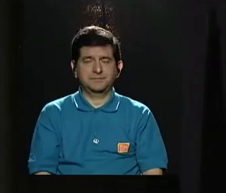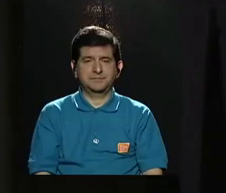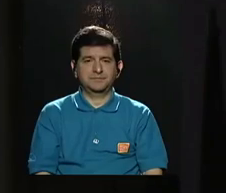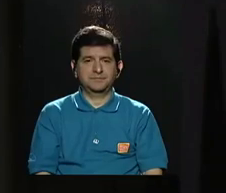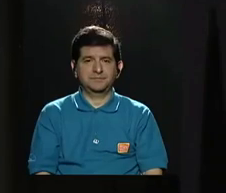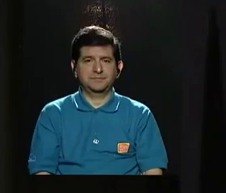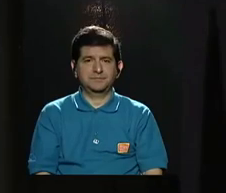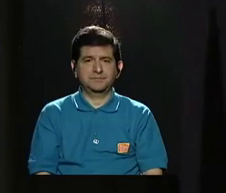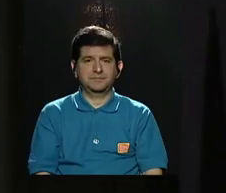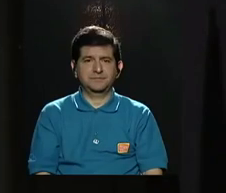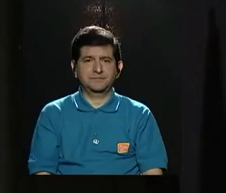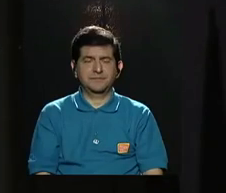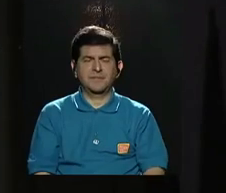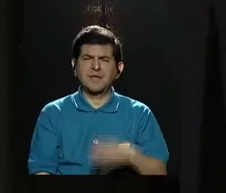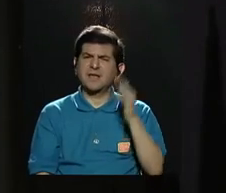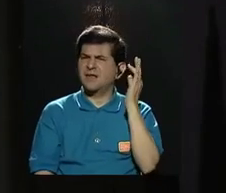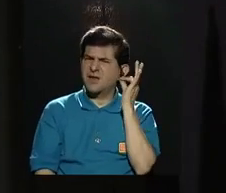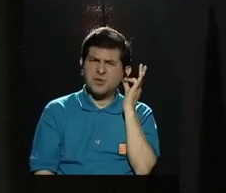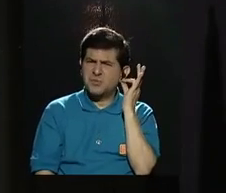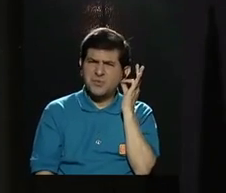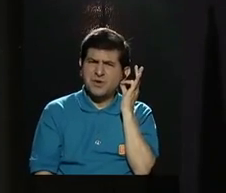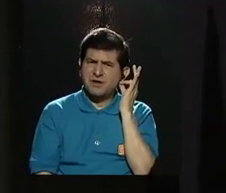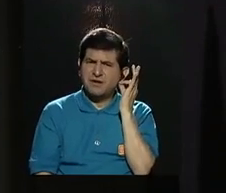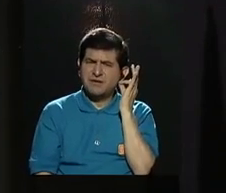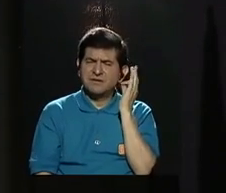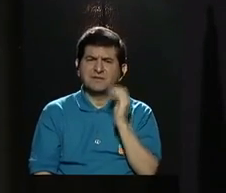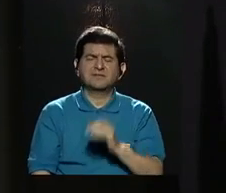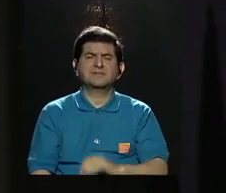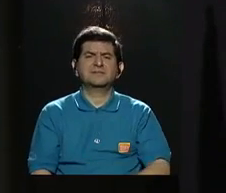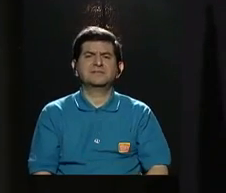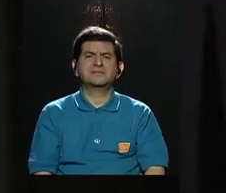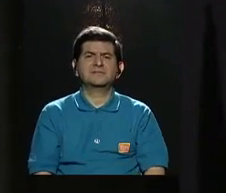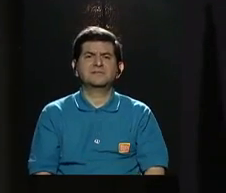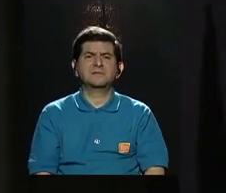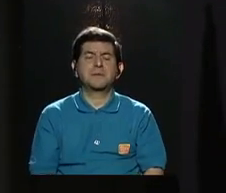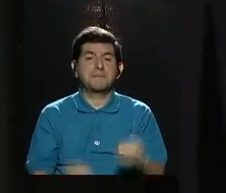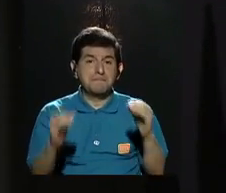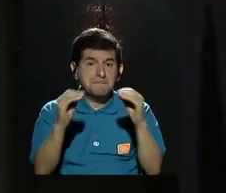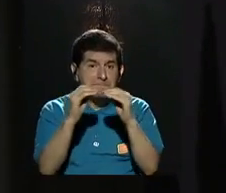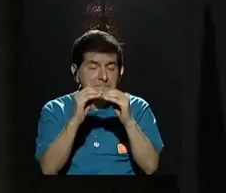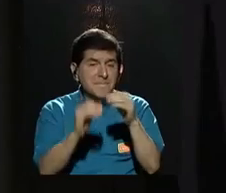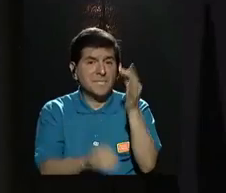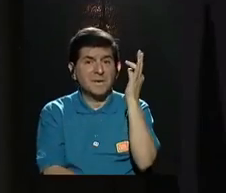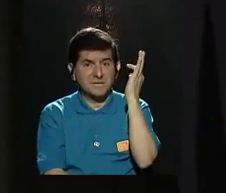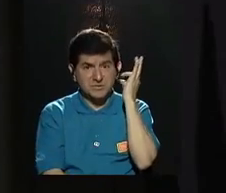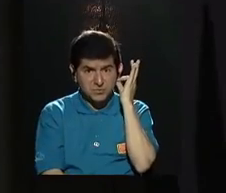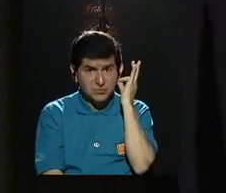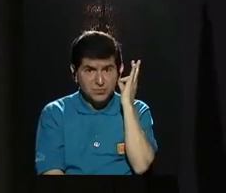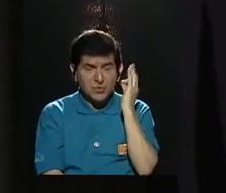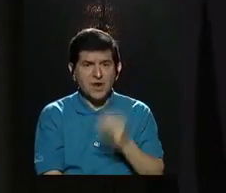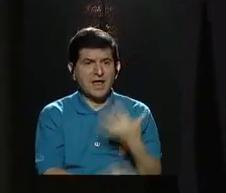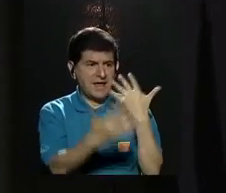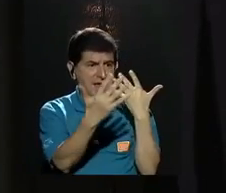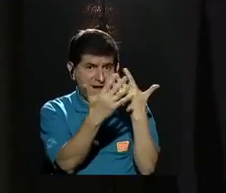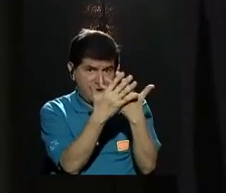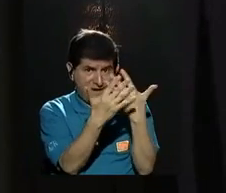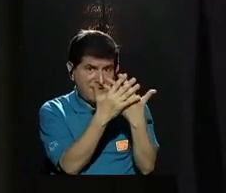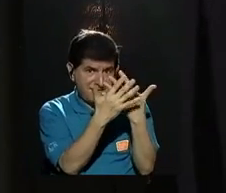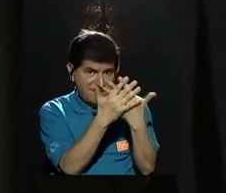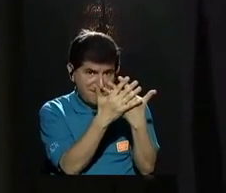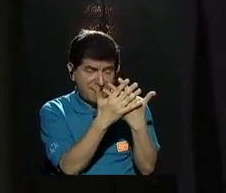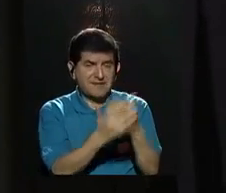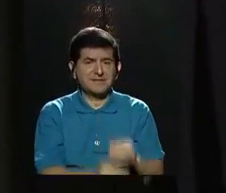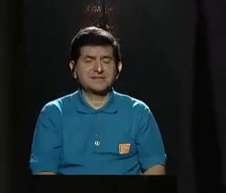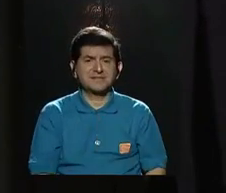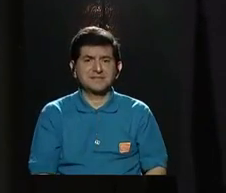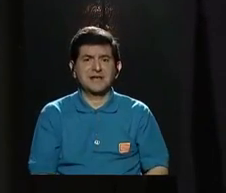With respect to women, there are more women in prison in the US today than there were people of